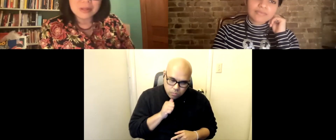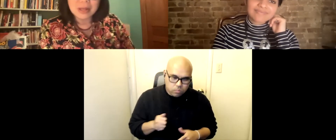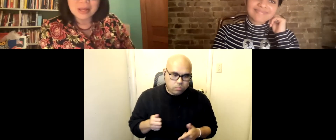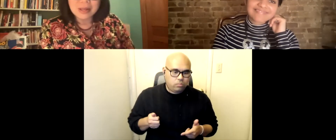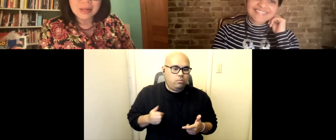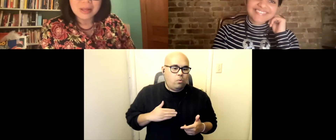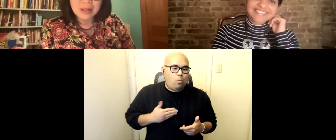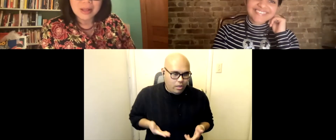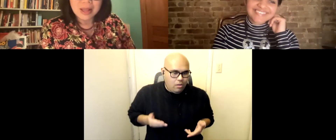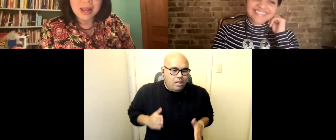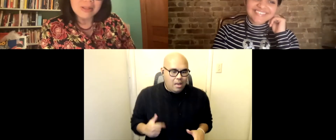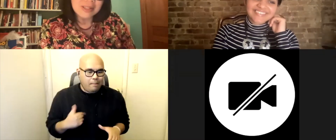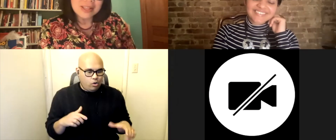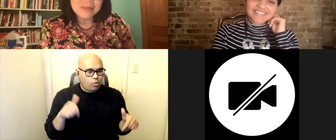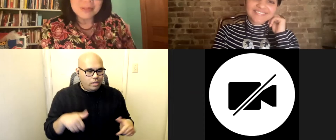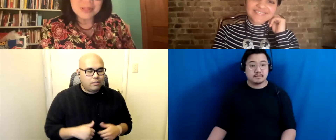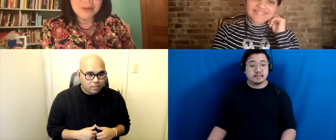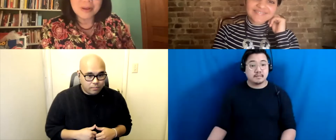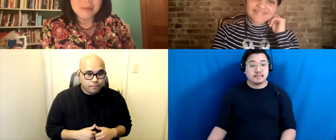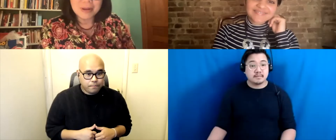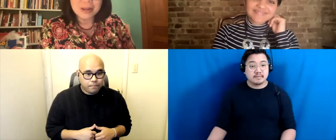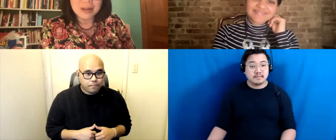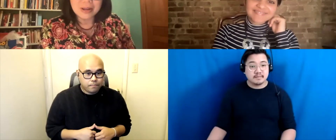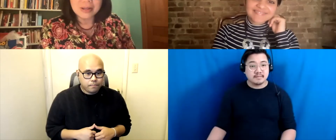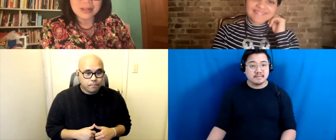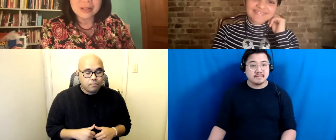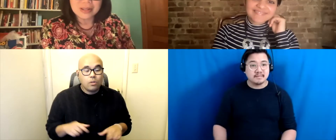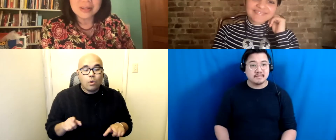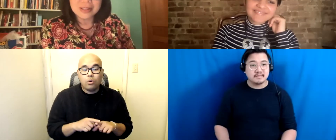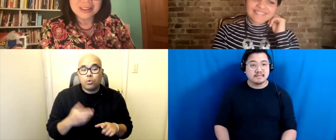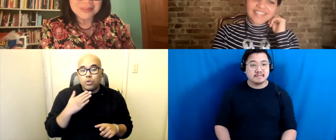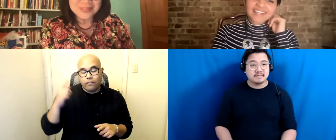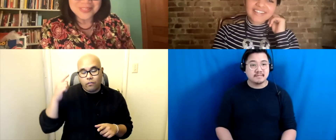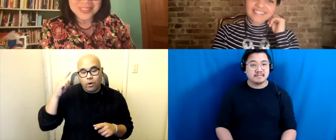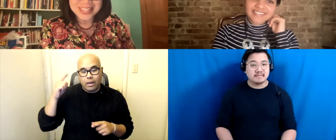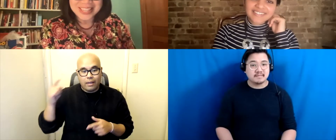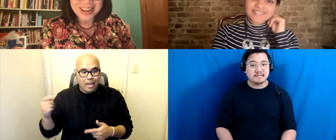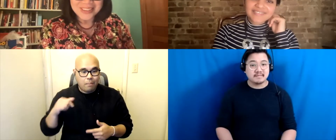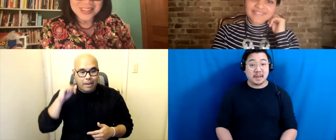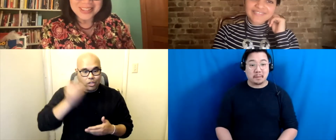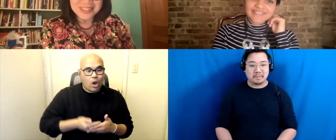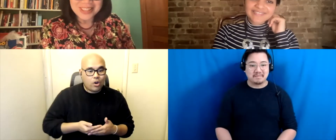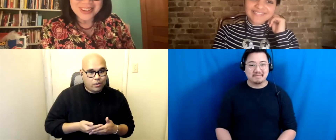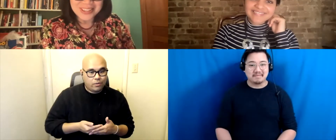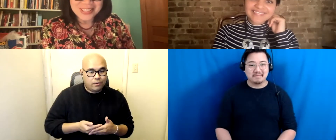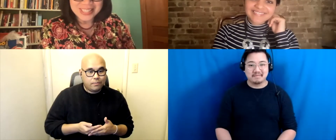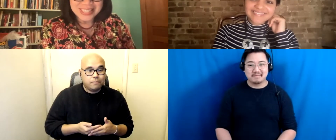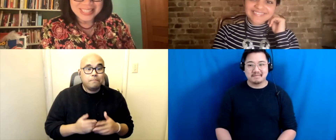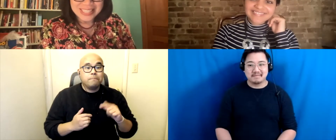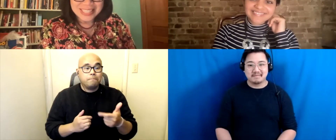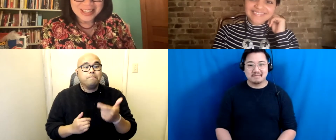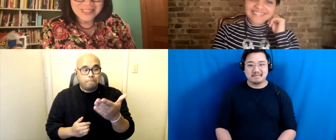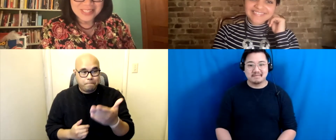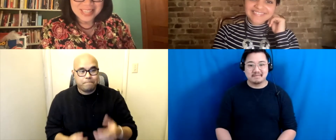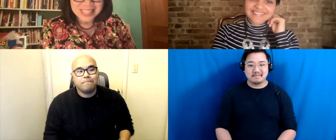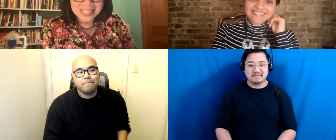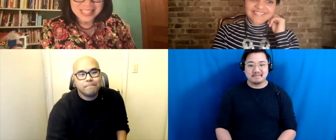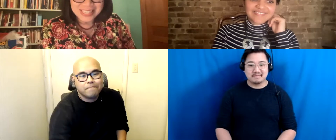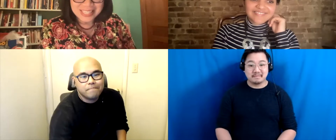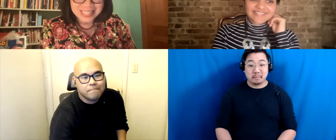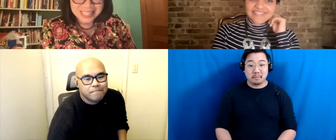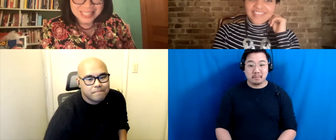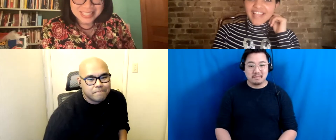this. And I also think it was good for him and my daughter. Oh, are we done with our